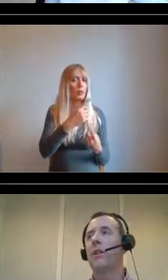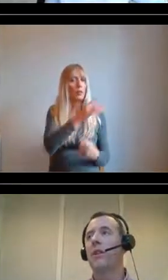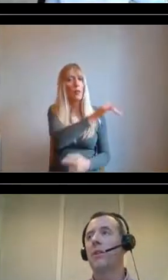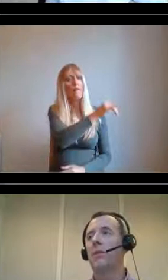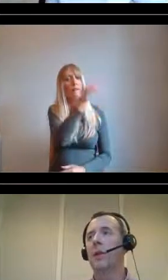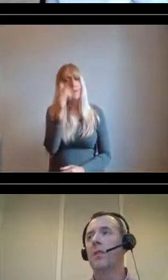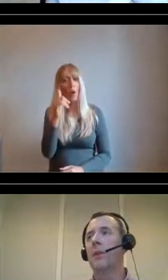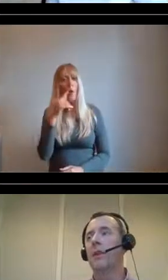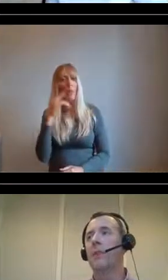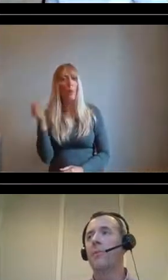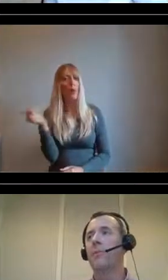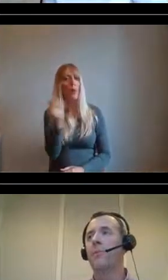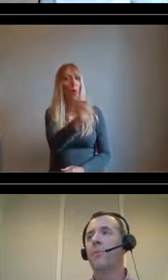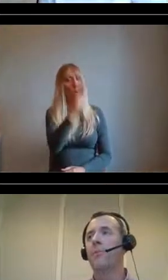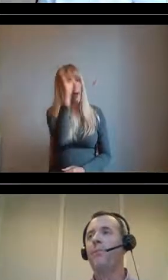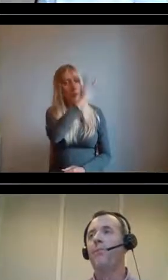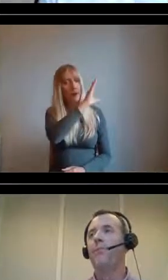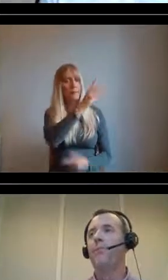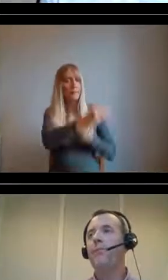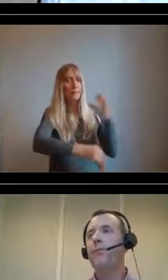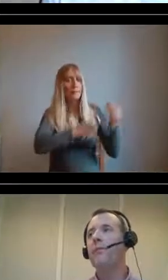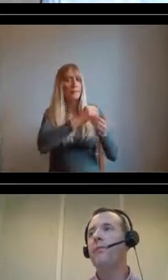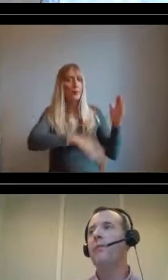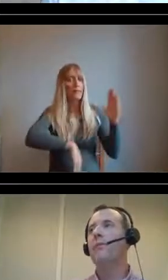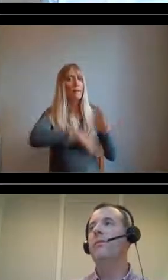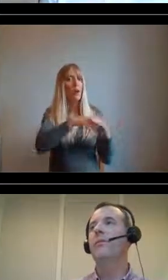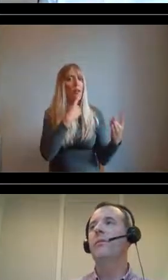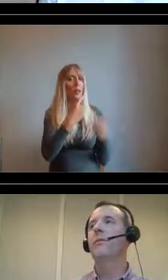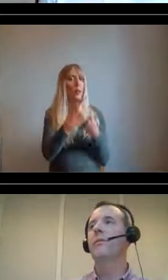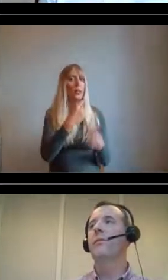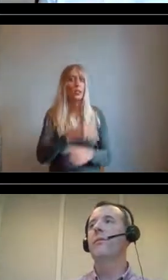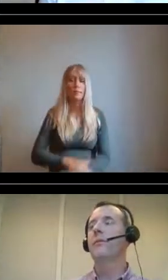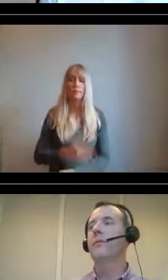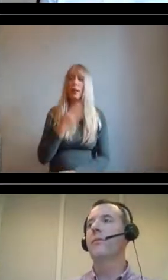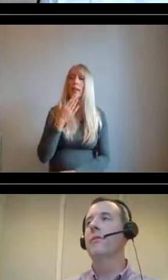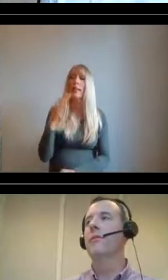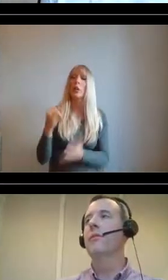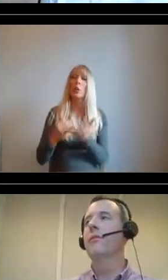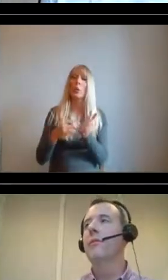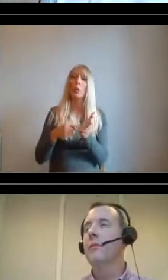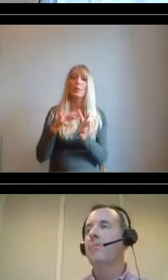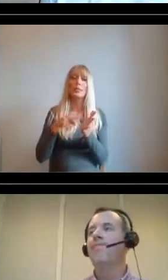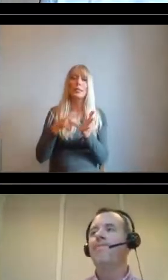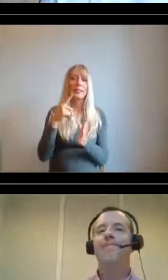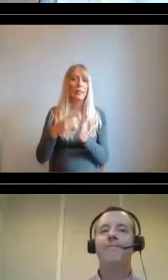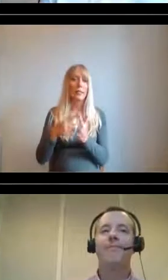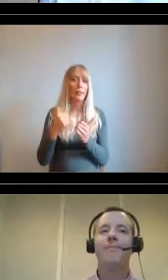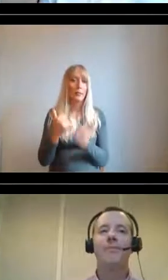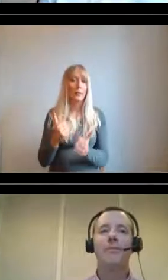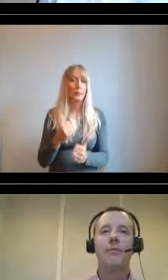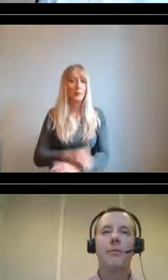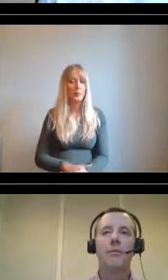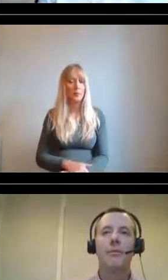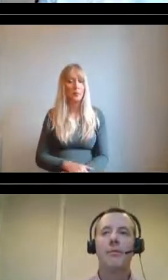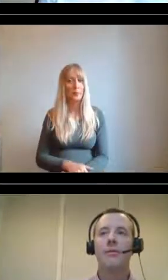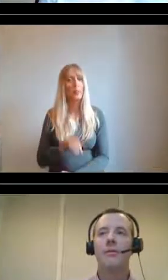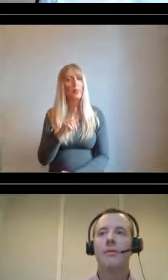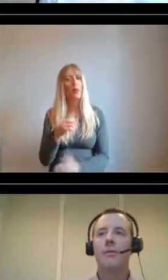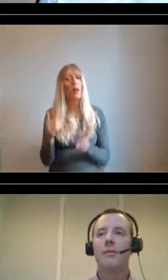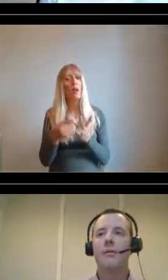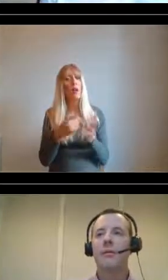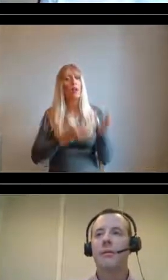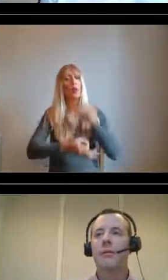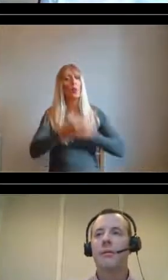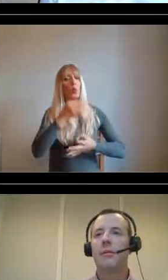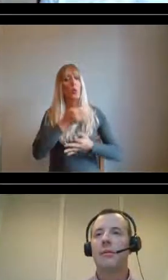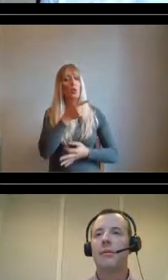utilities team can speak to you about it. That's a good shout. Thank you, Steve. Thank you. Another question